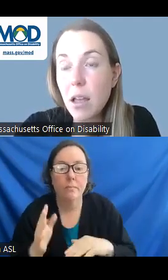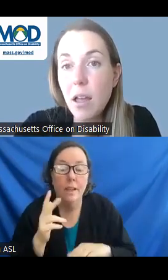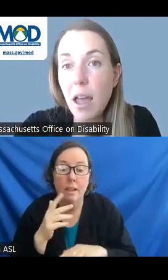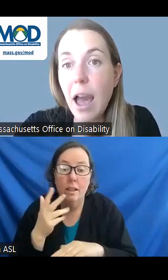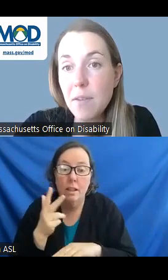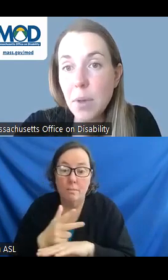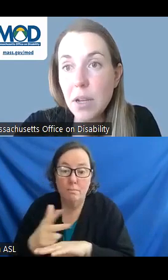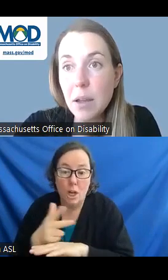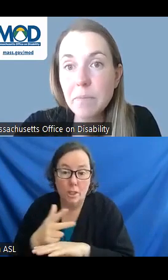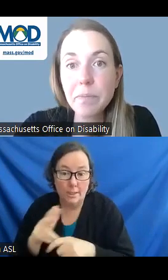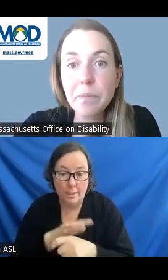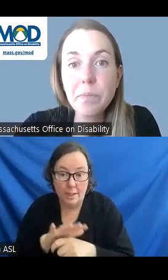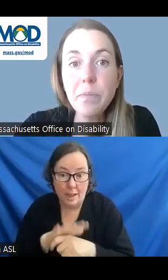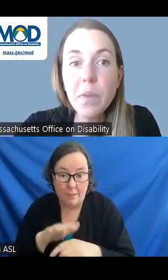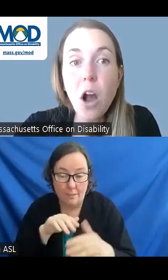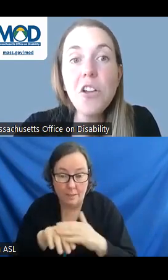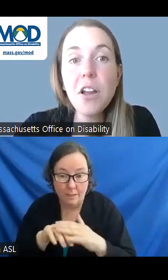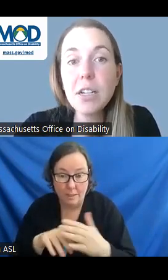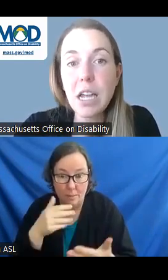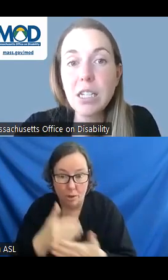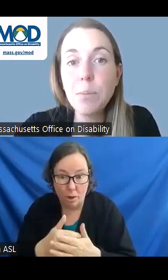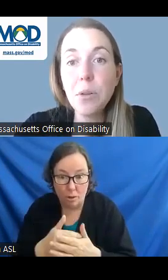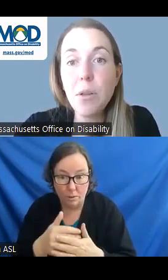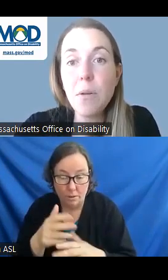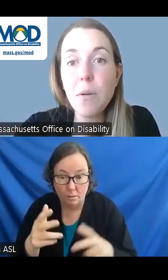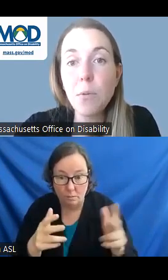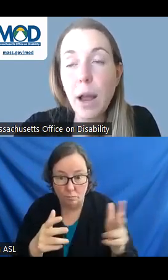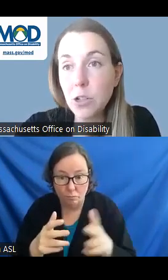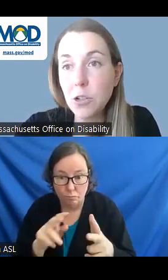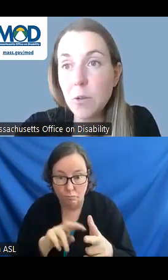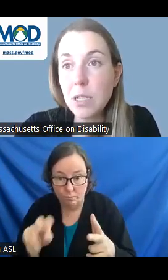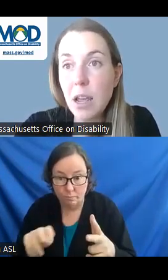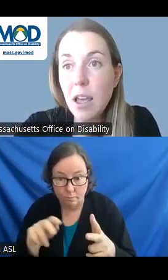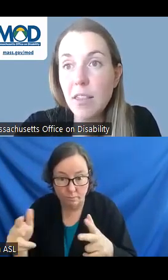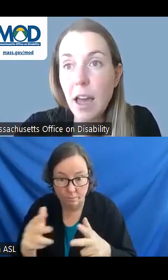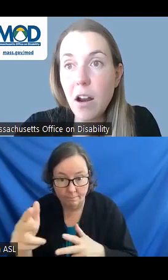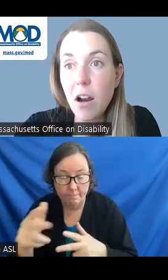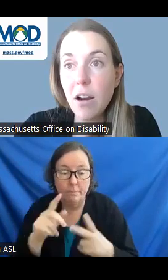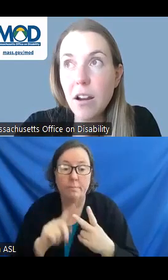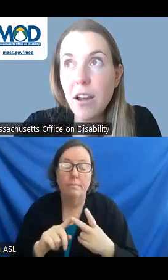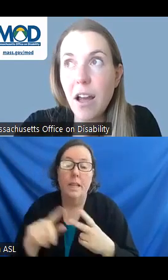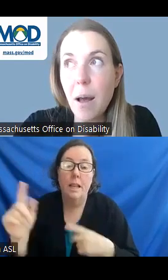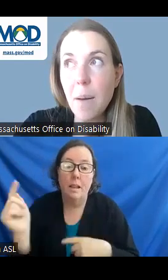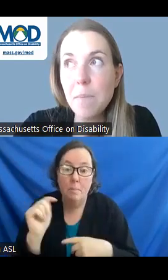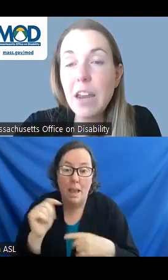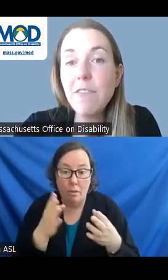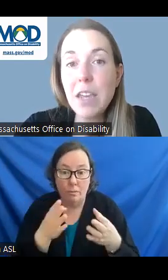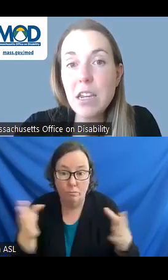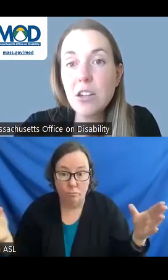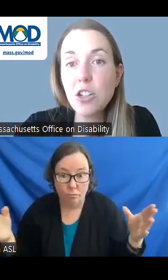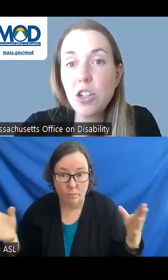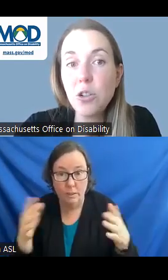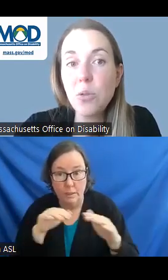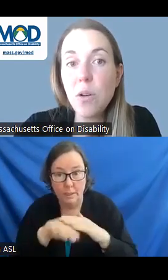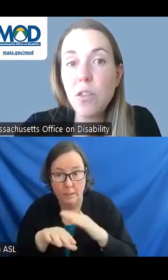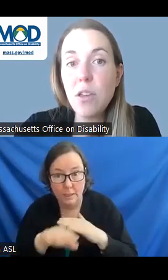parking at the building? Are there accessible restrooms that are